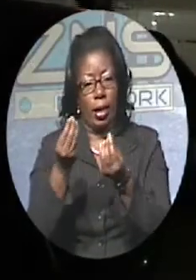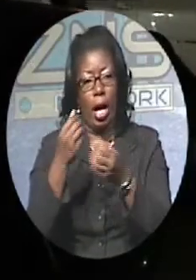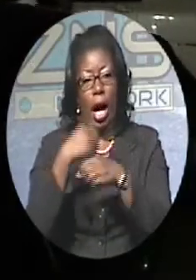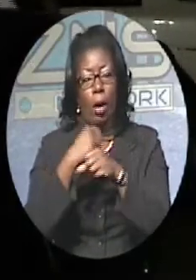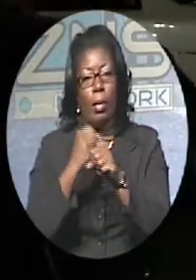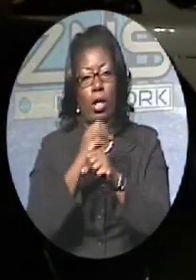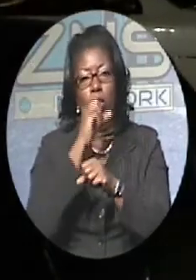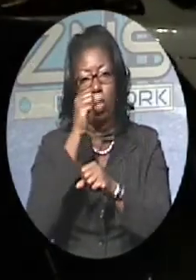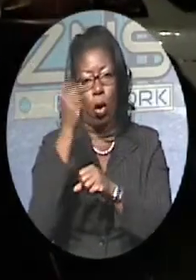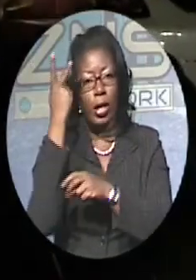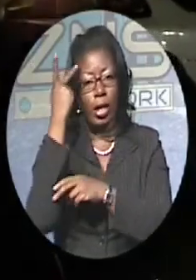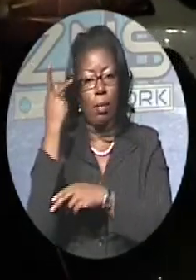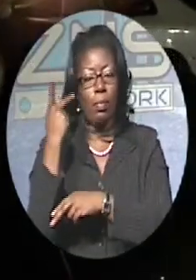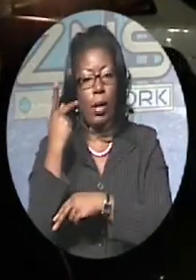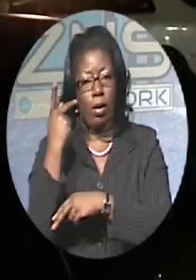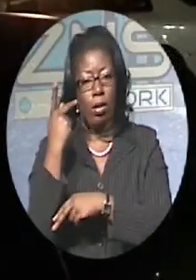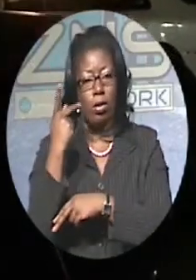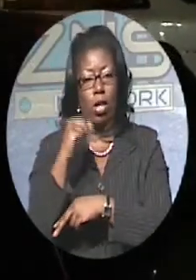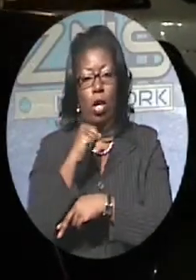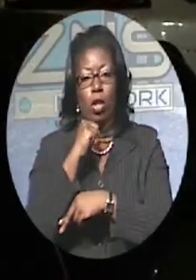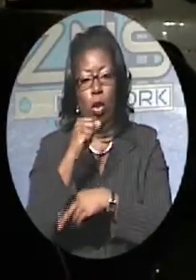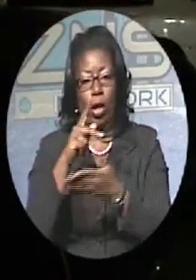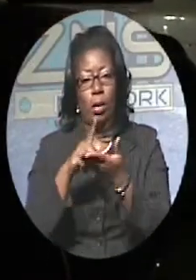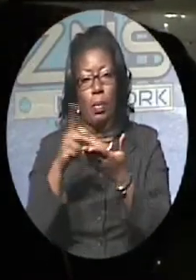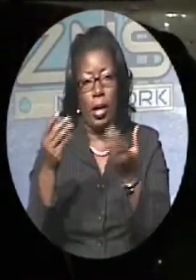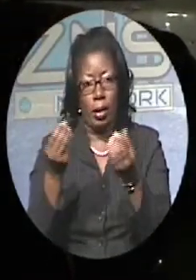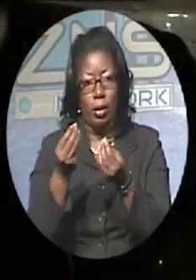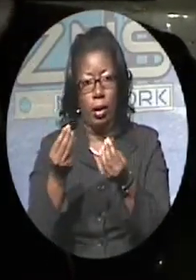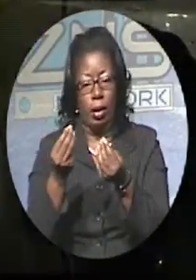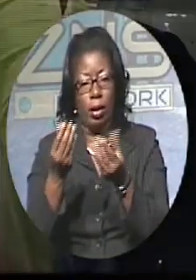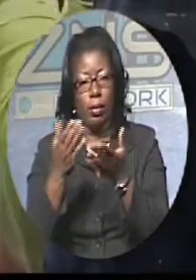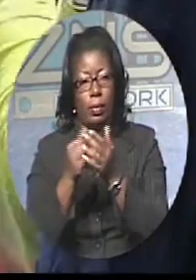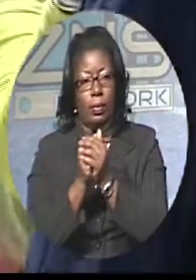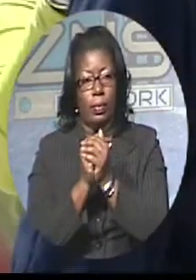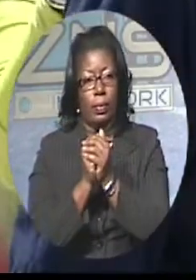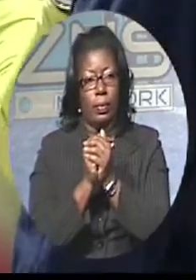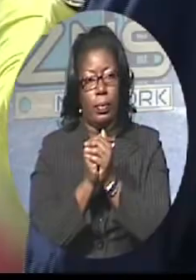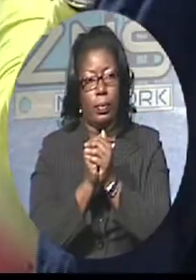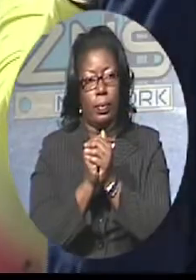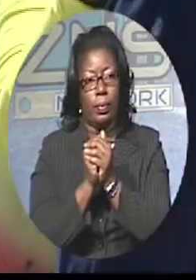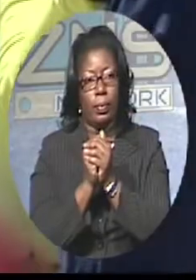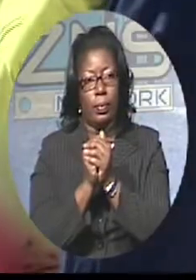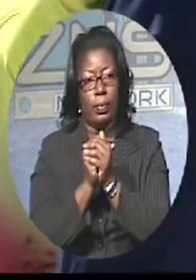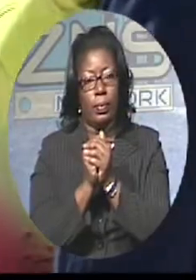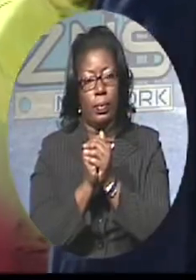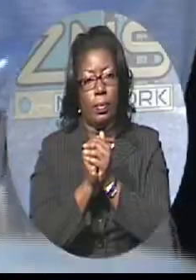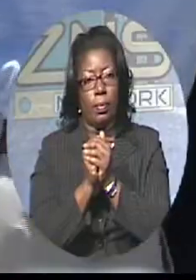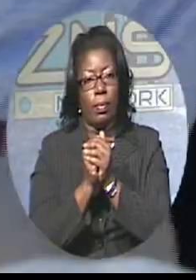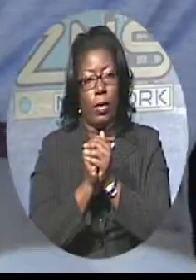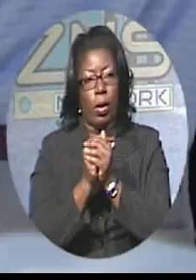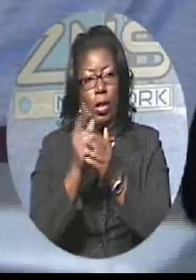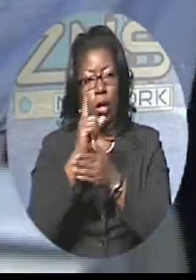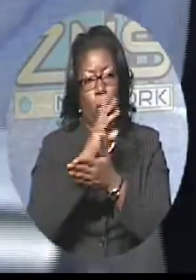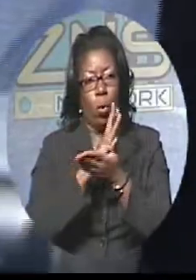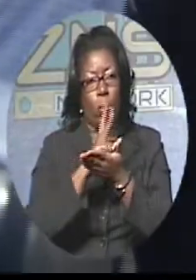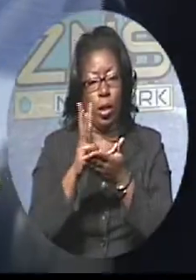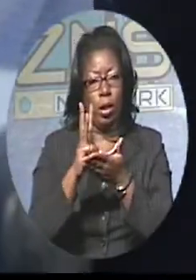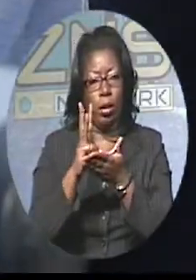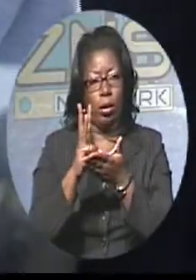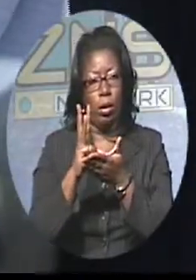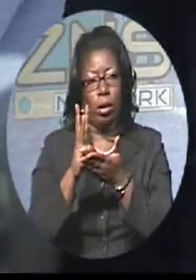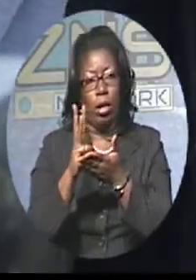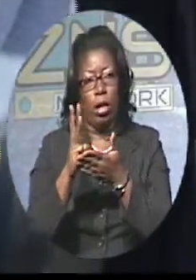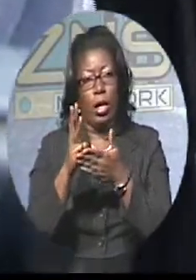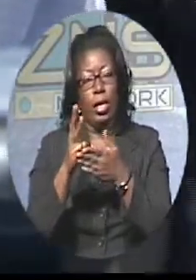make sure that the parents are not looking to pay a dollar towards their scholarship. Well, with under a week to go before the start of the